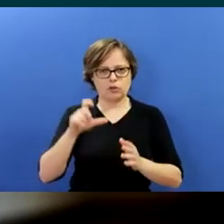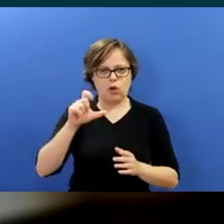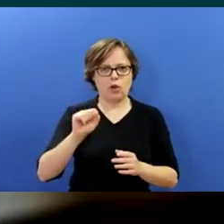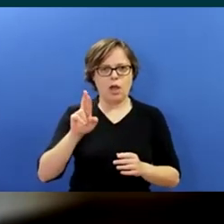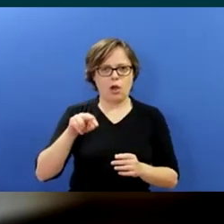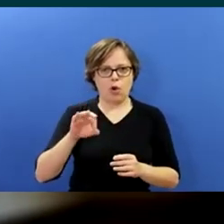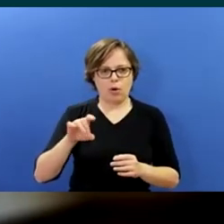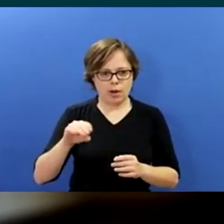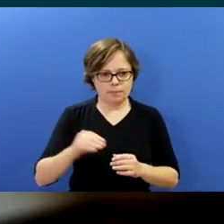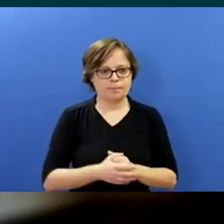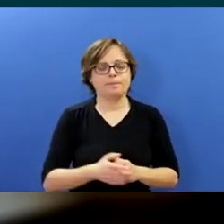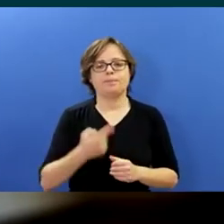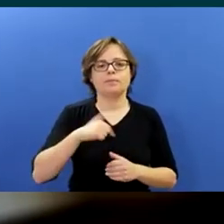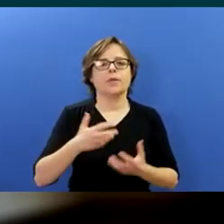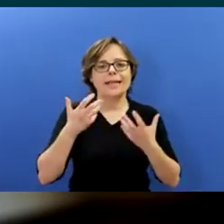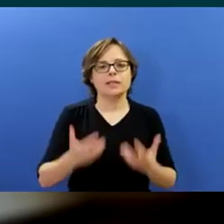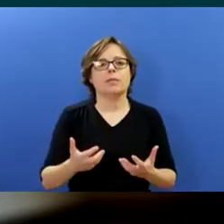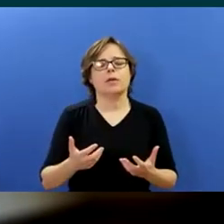launch this very big